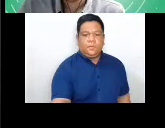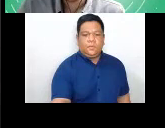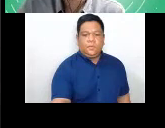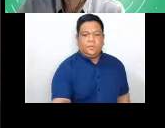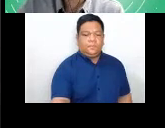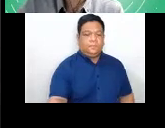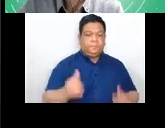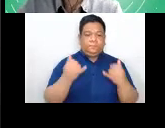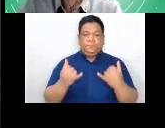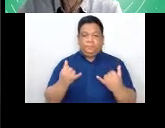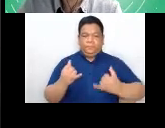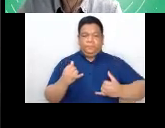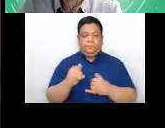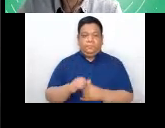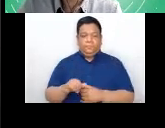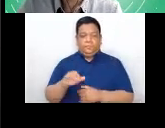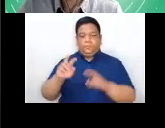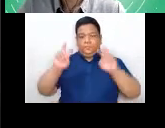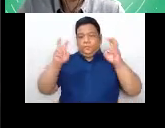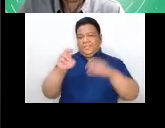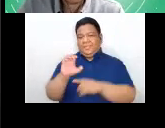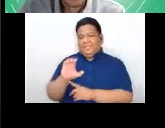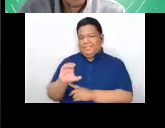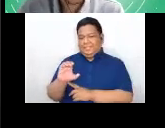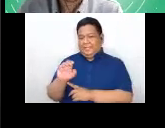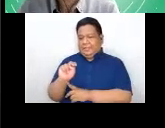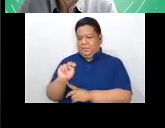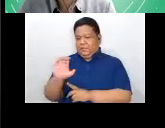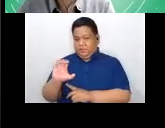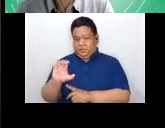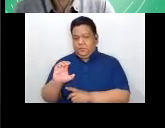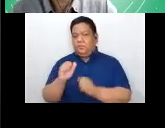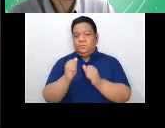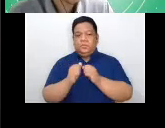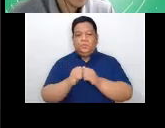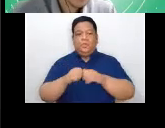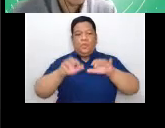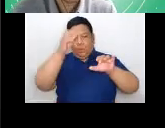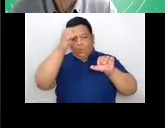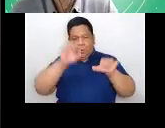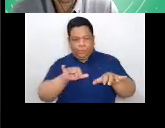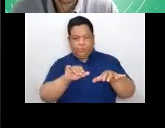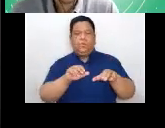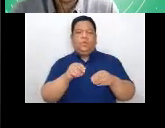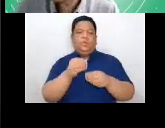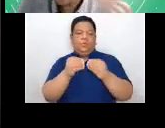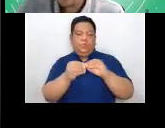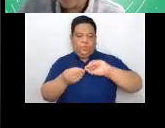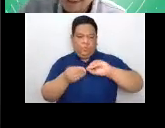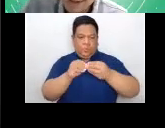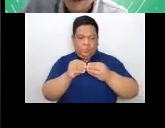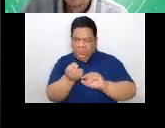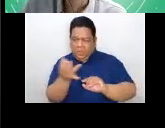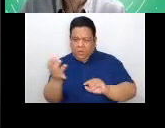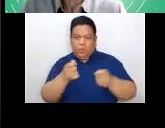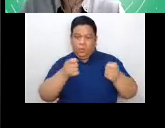computer numerical control. So CNC, whether you're looking at CNC machining, CNC milling, even 3D